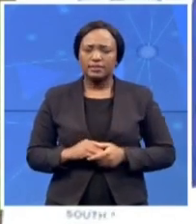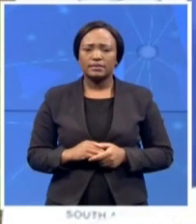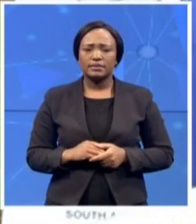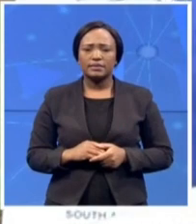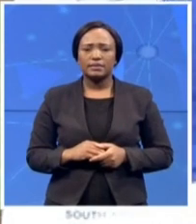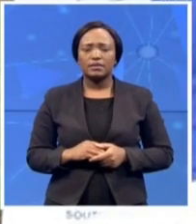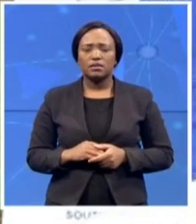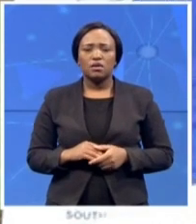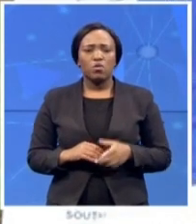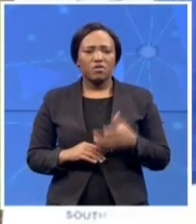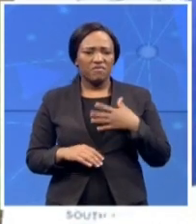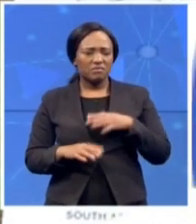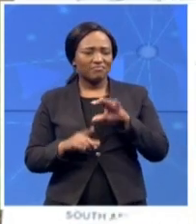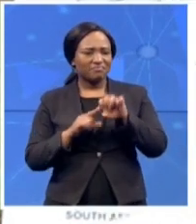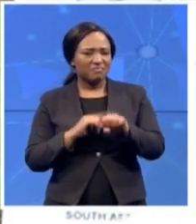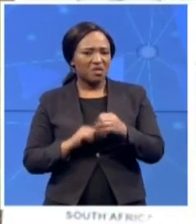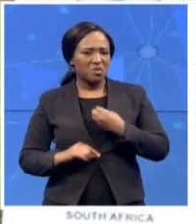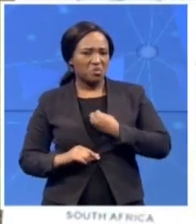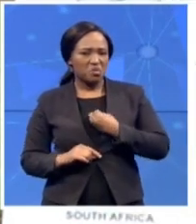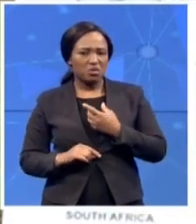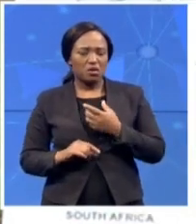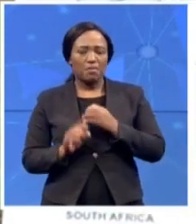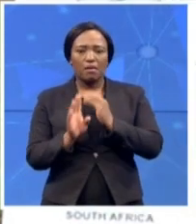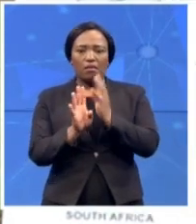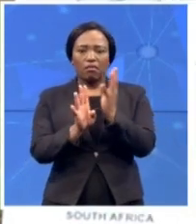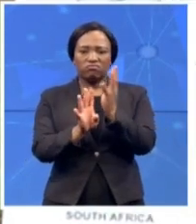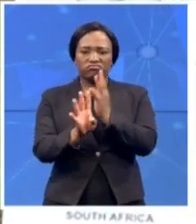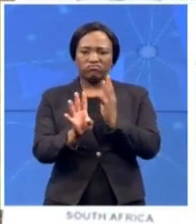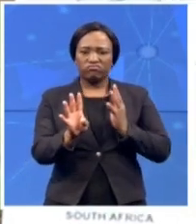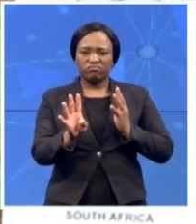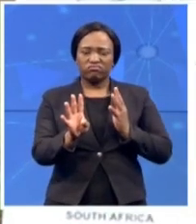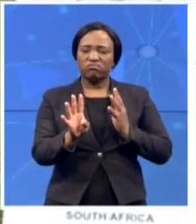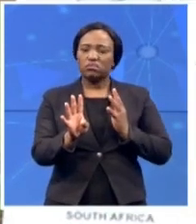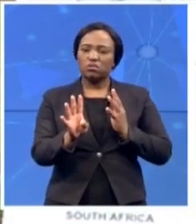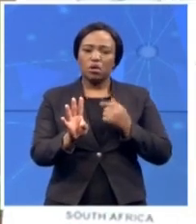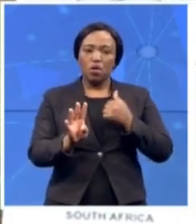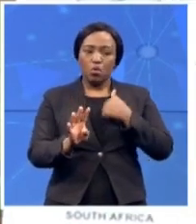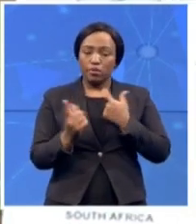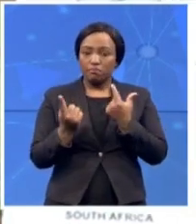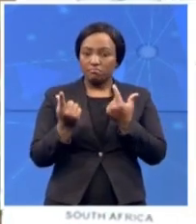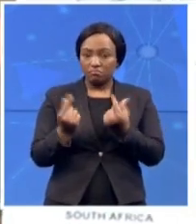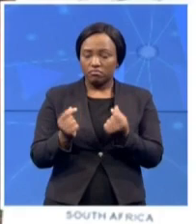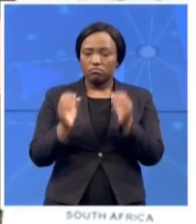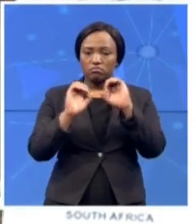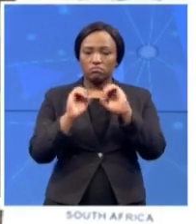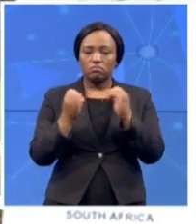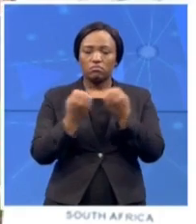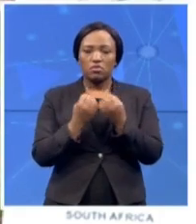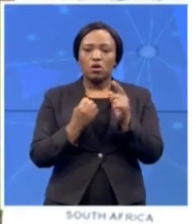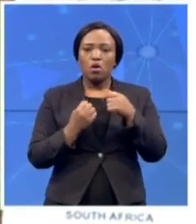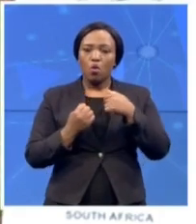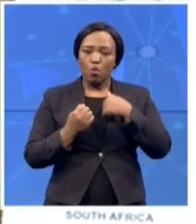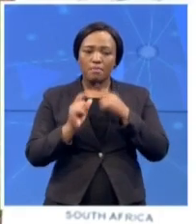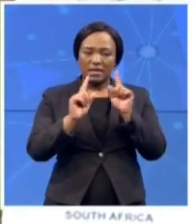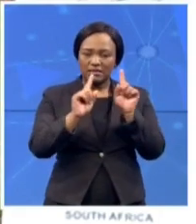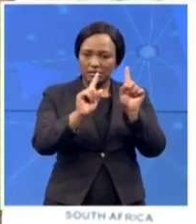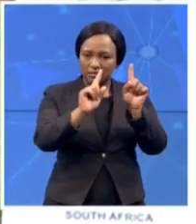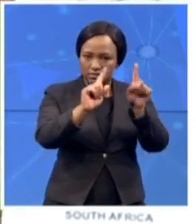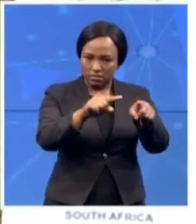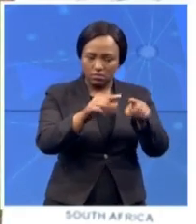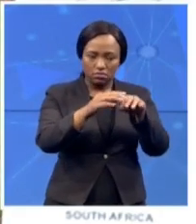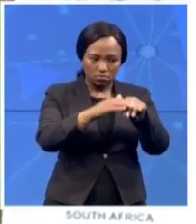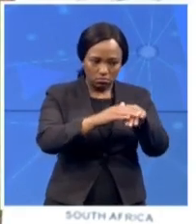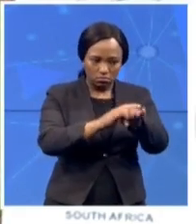and stand in our queues. So what do we have to do as an organization? We then have to go to them. which is what we are doing. Last month we did the